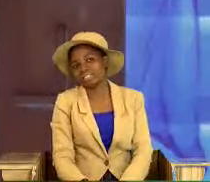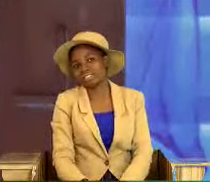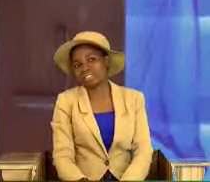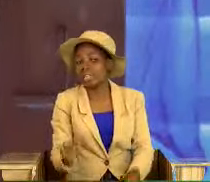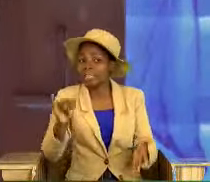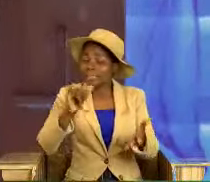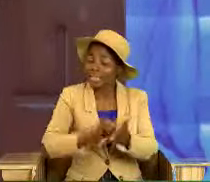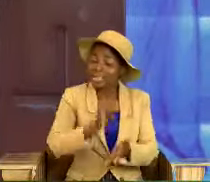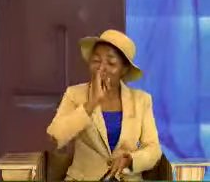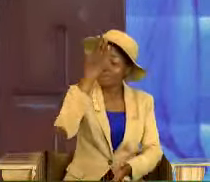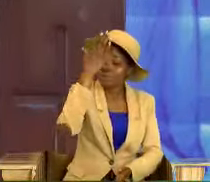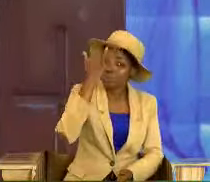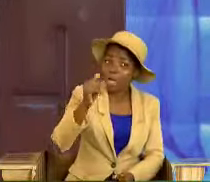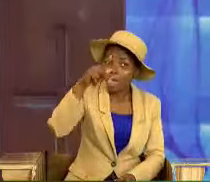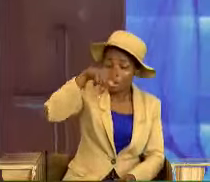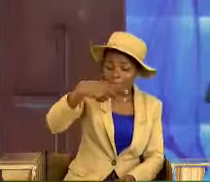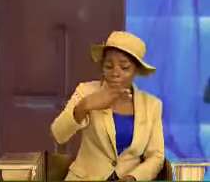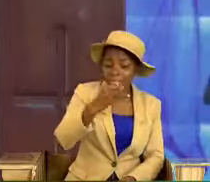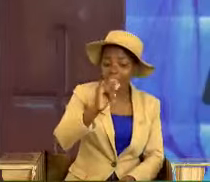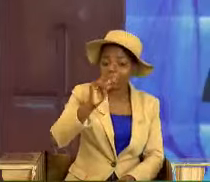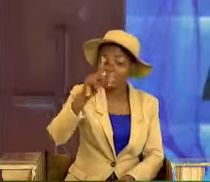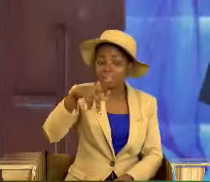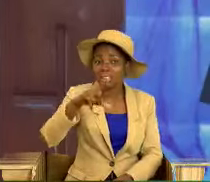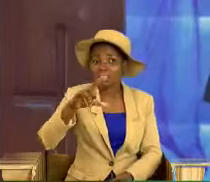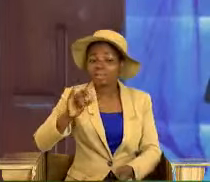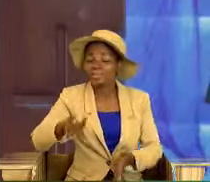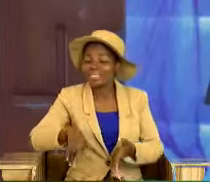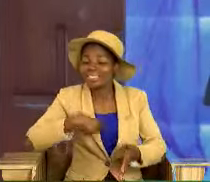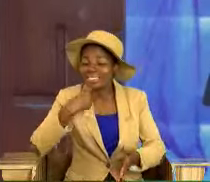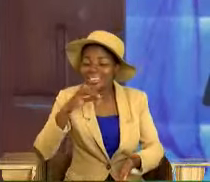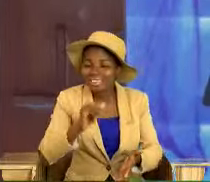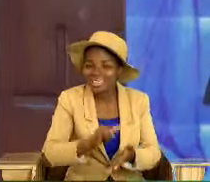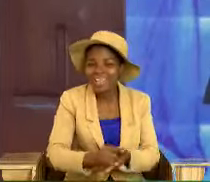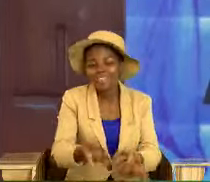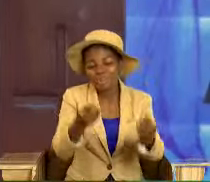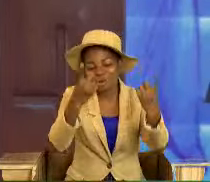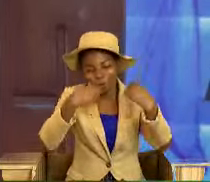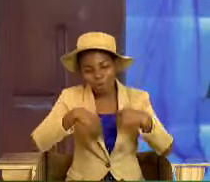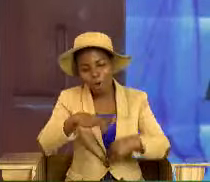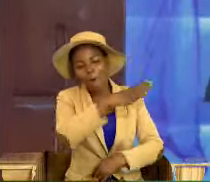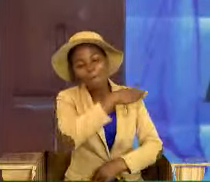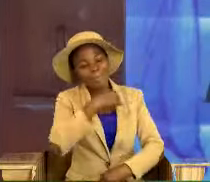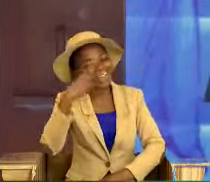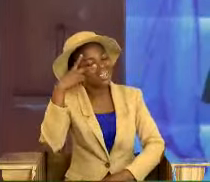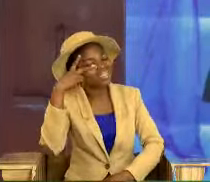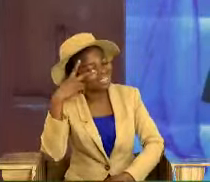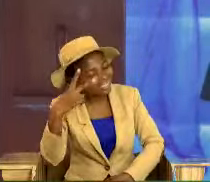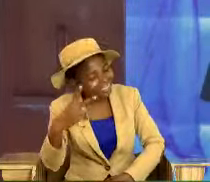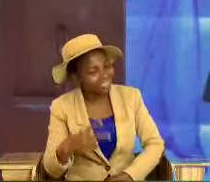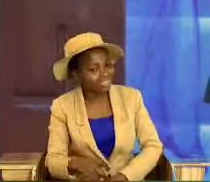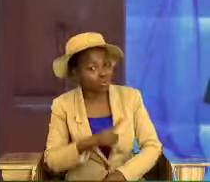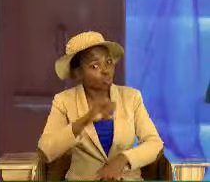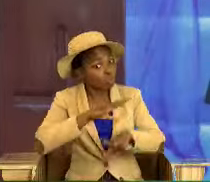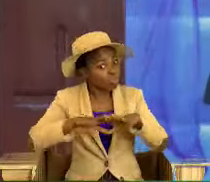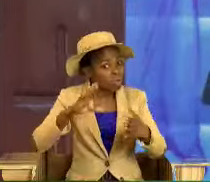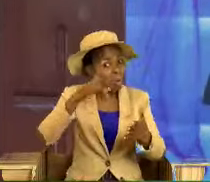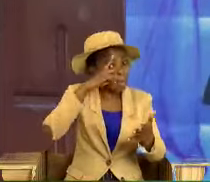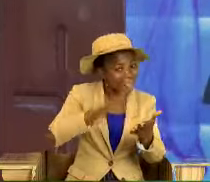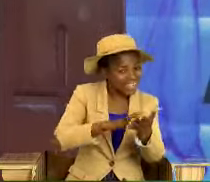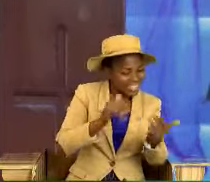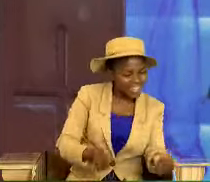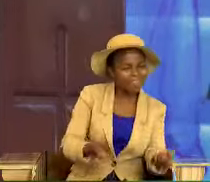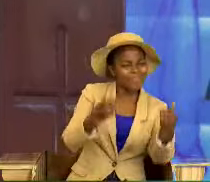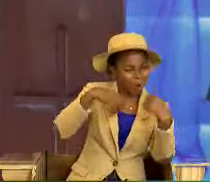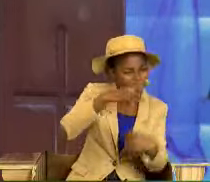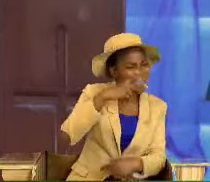phip you don't believe come on what a big lesson big